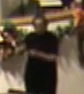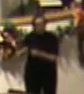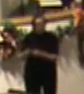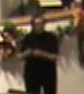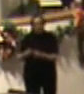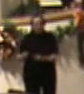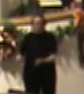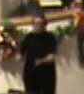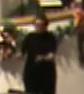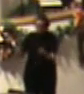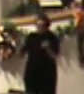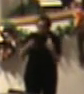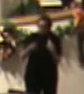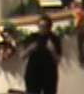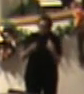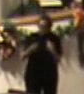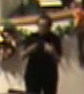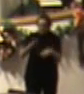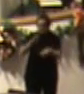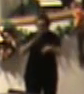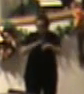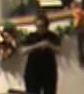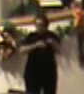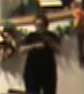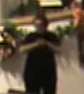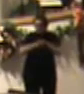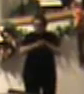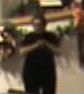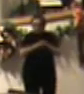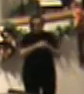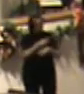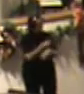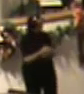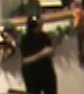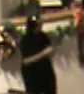and pray over Sean and Sarah with us?